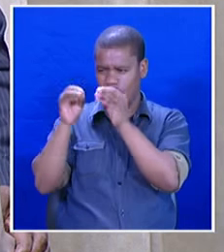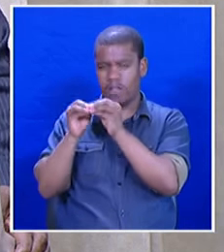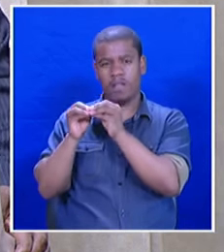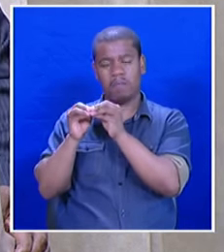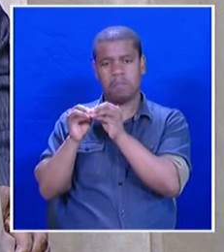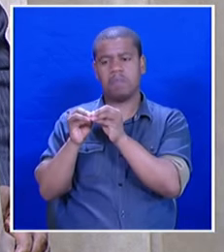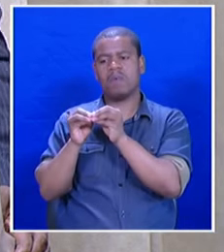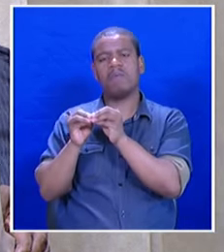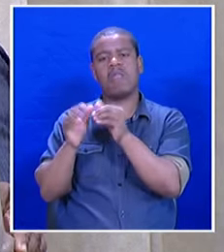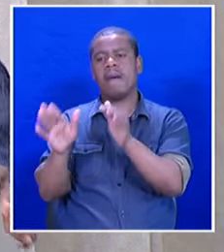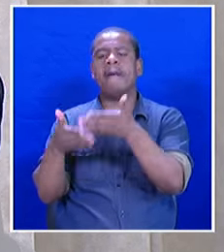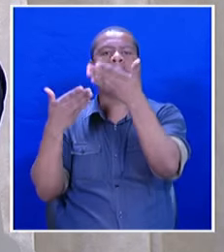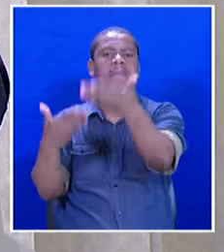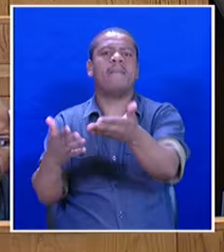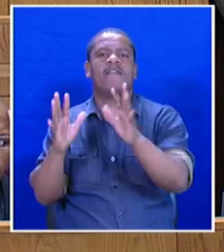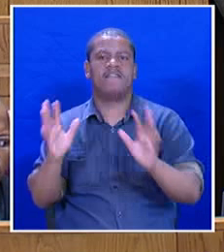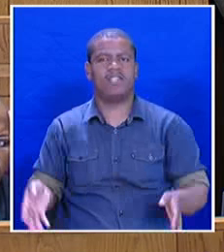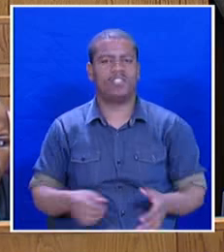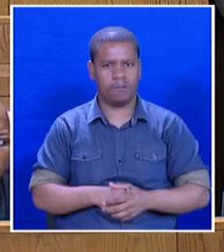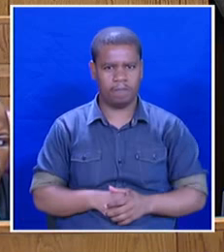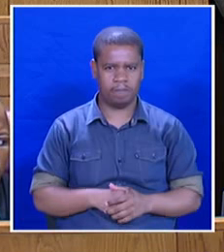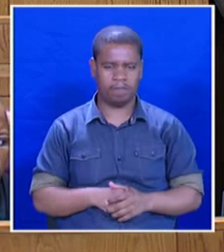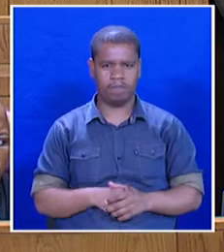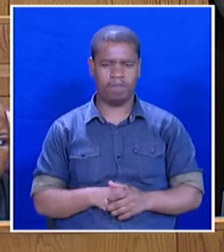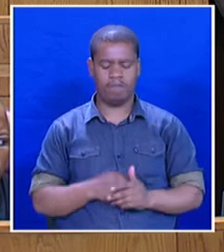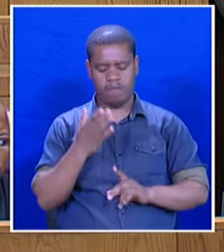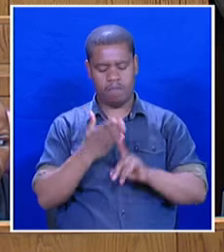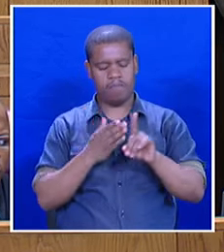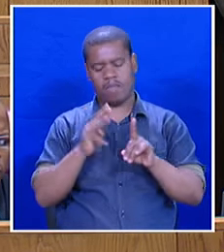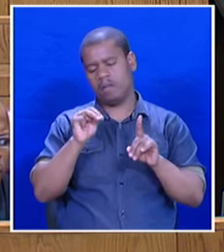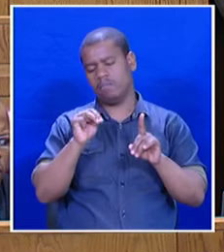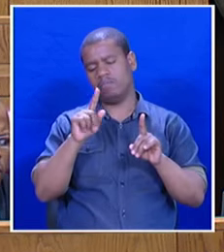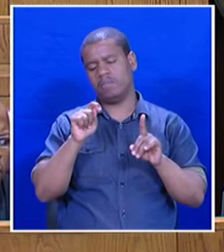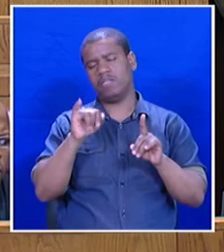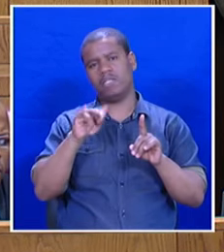much. The Honorable Mthileni.